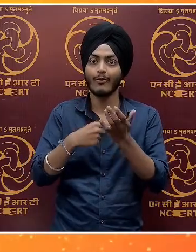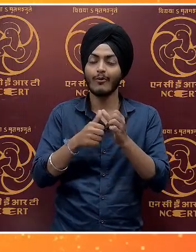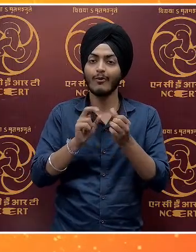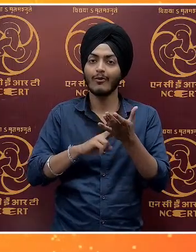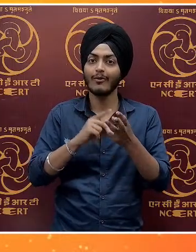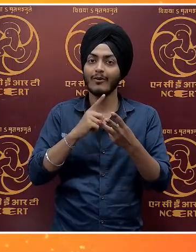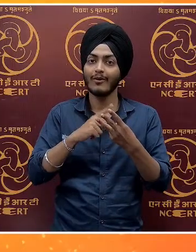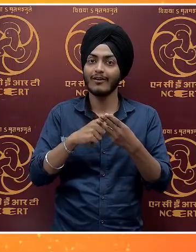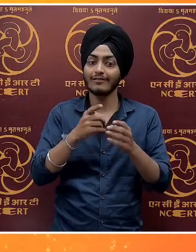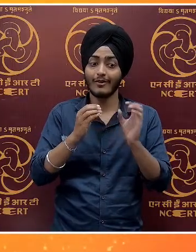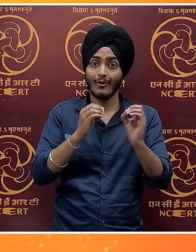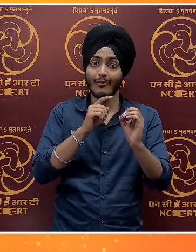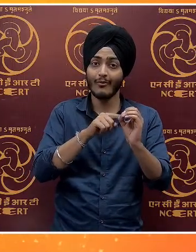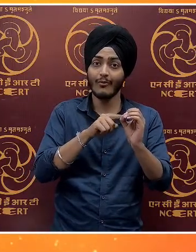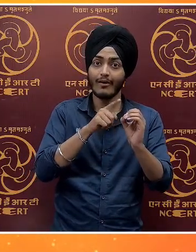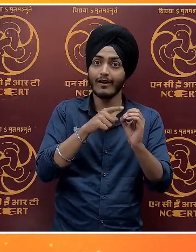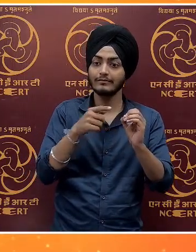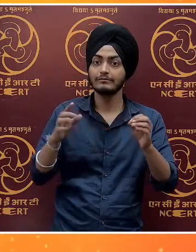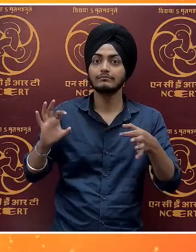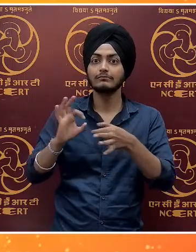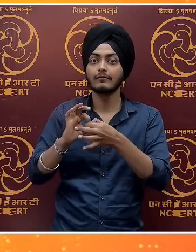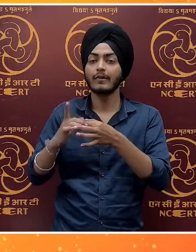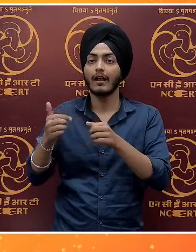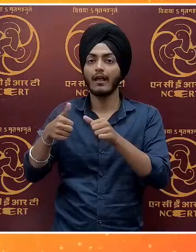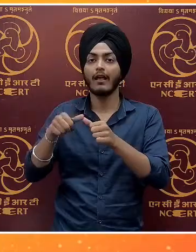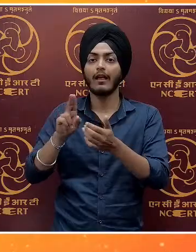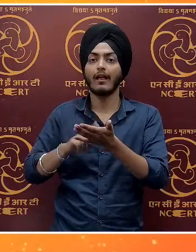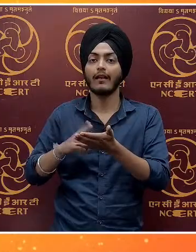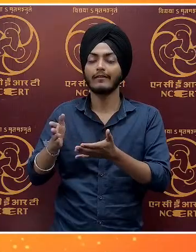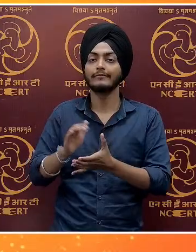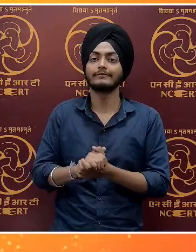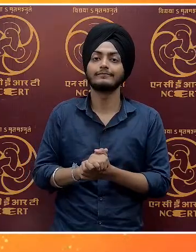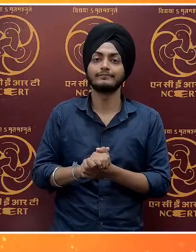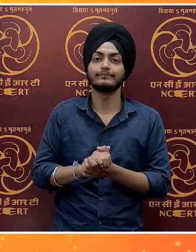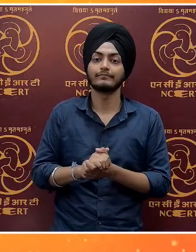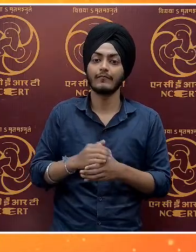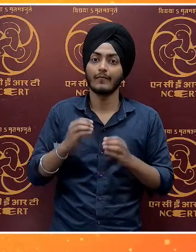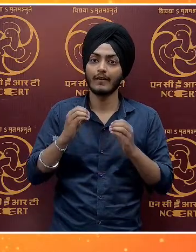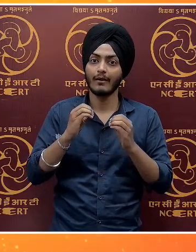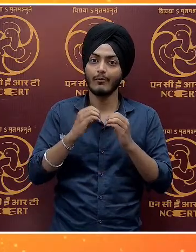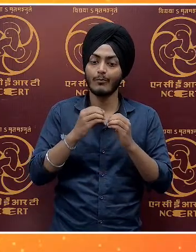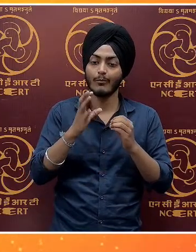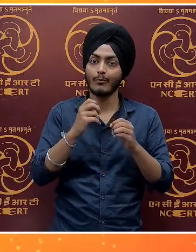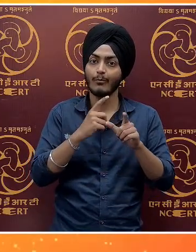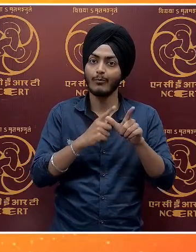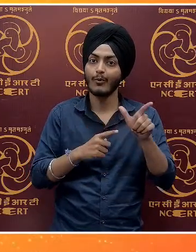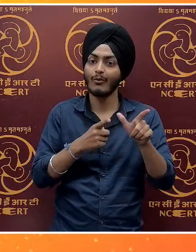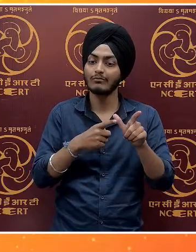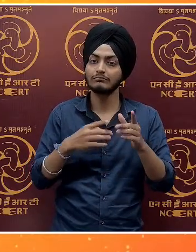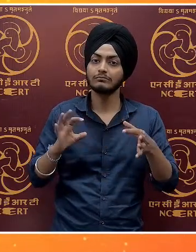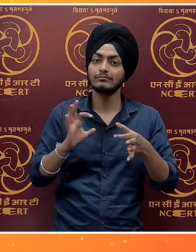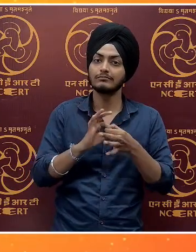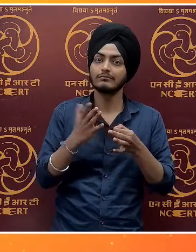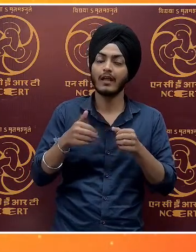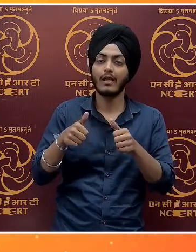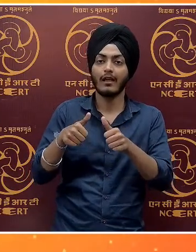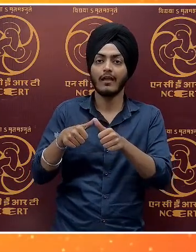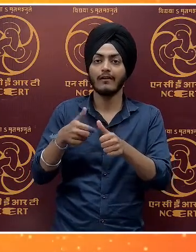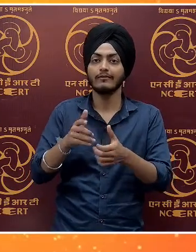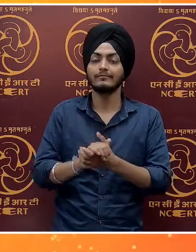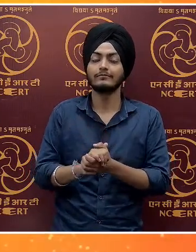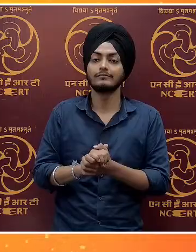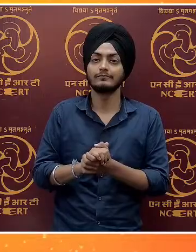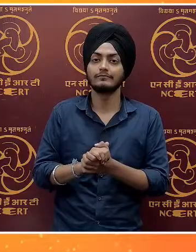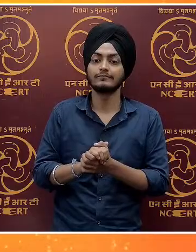it's an O sound. O, vowel sound. Boy, b. A boy. A boy. Girl,